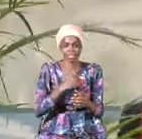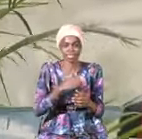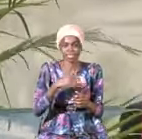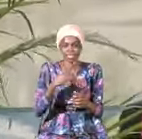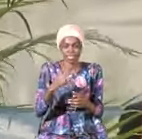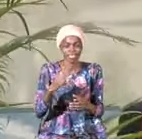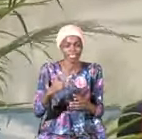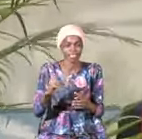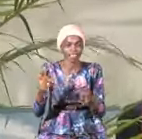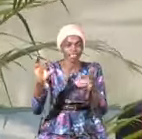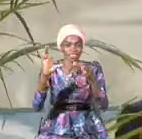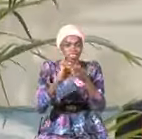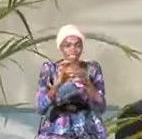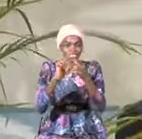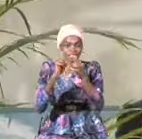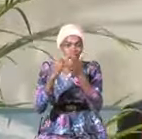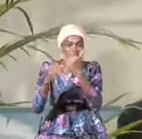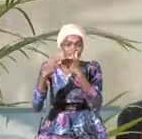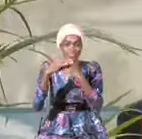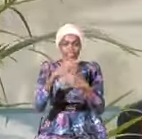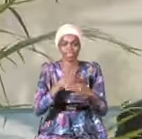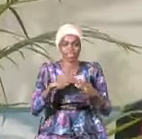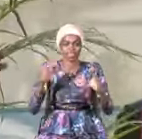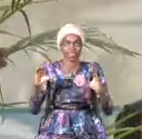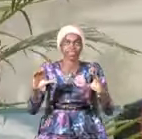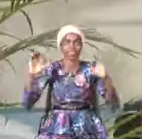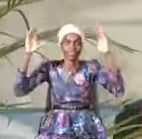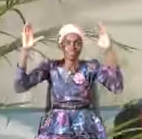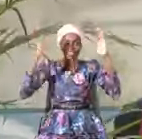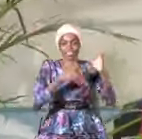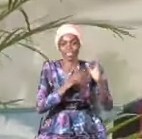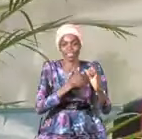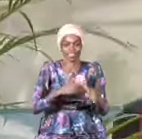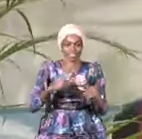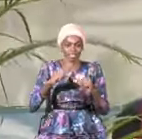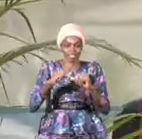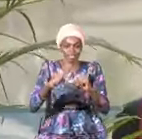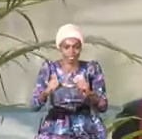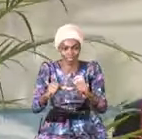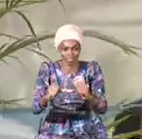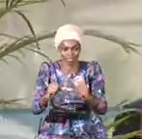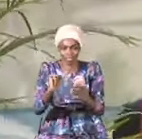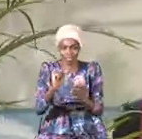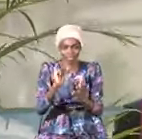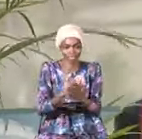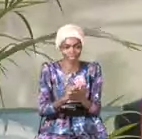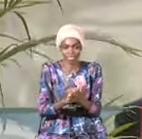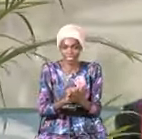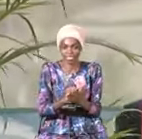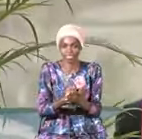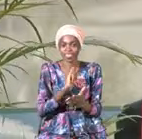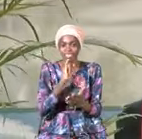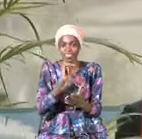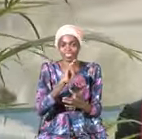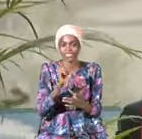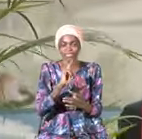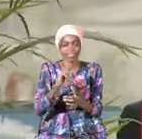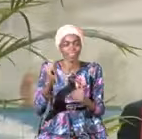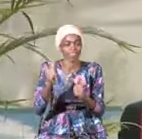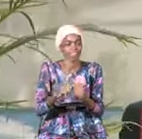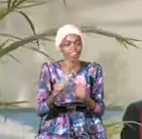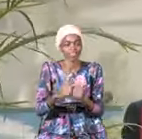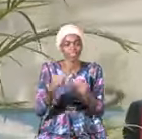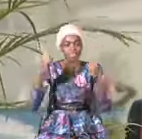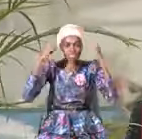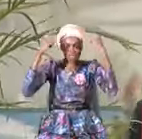consecration. And then continuity. That lies every success you will think